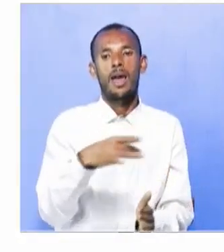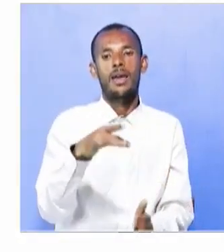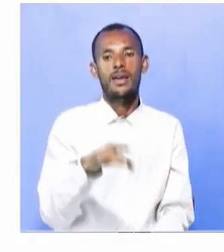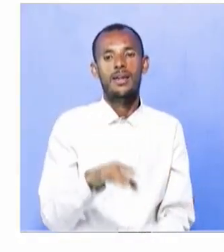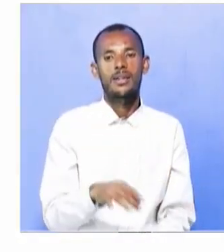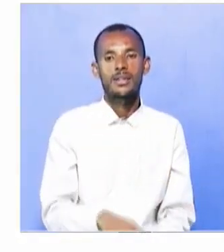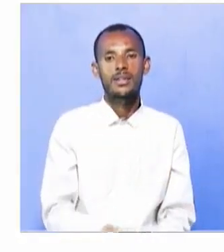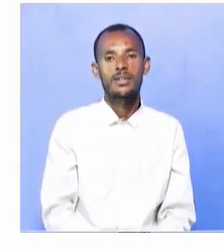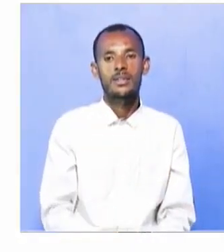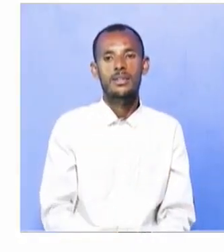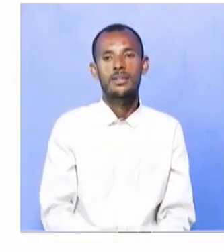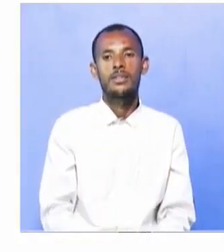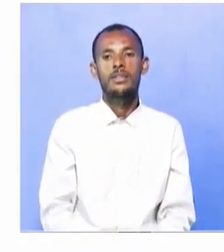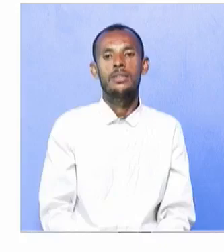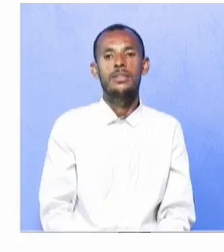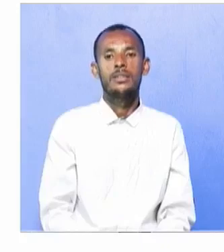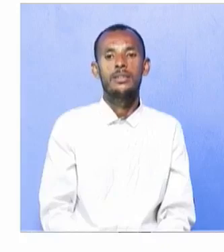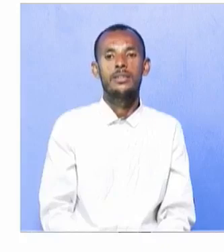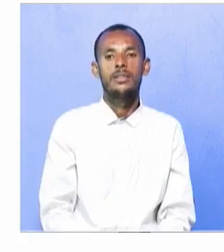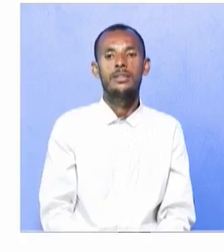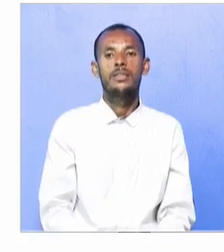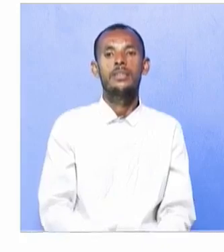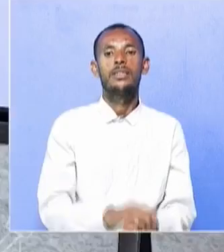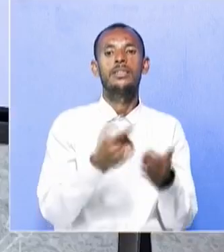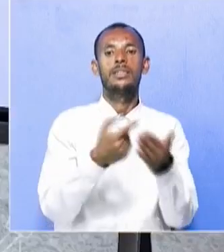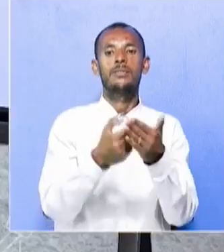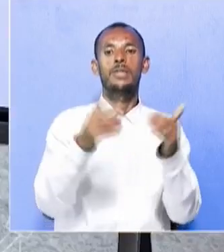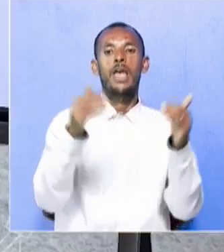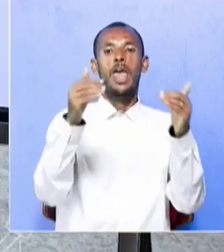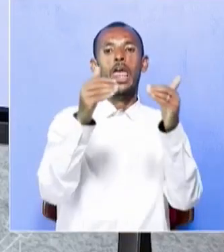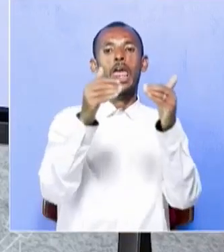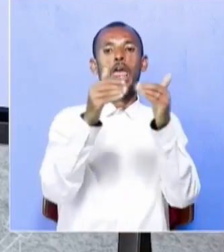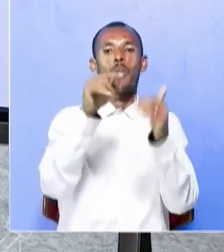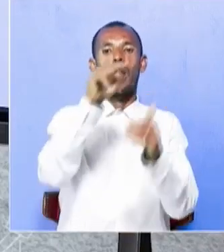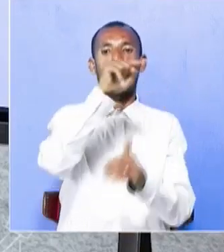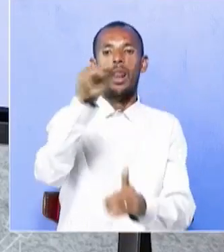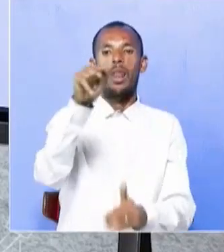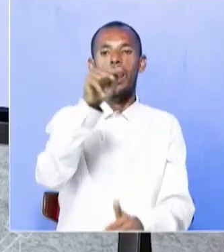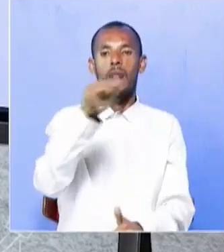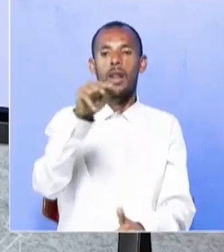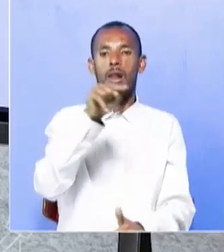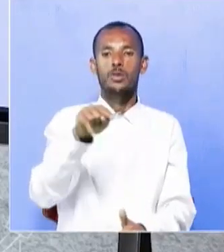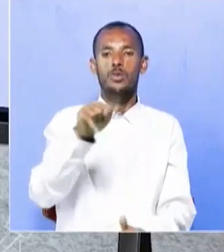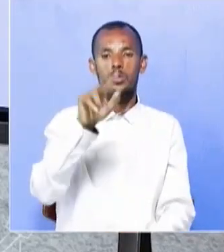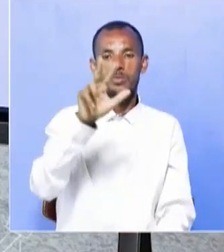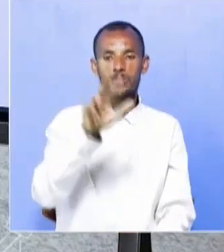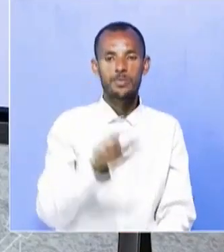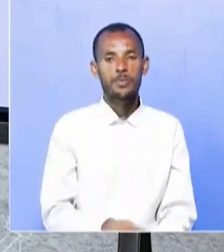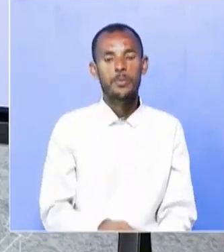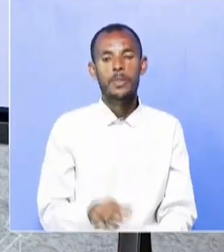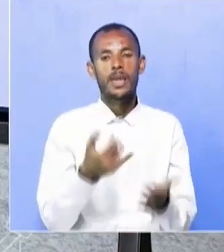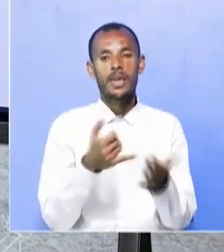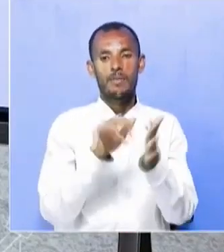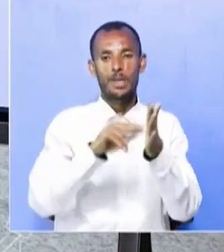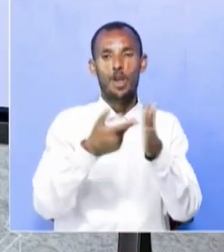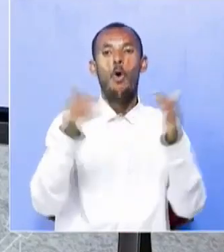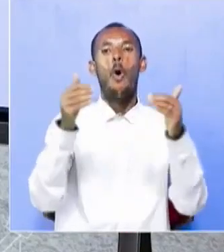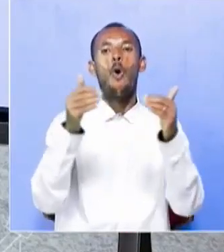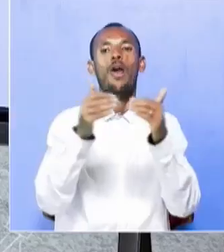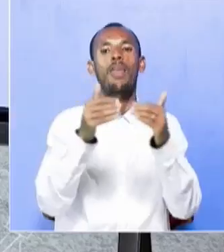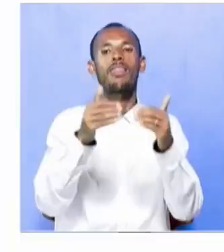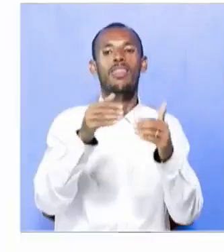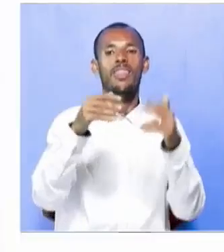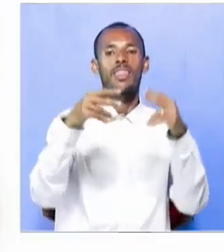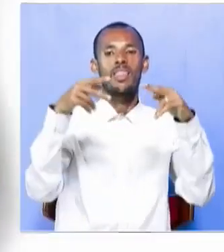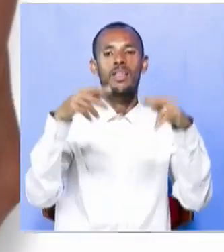symbol equal and something on upper, which means congruent, and we